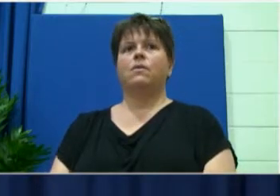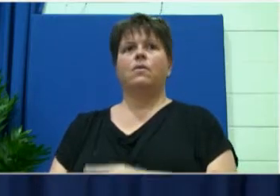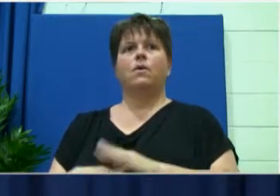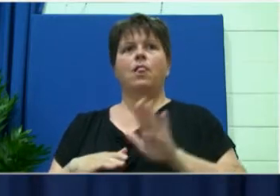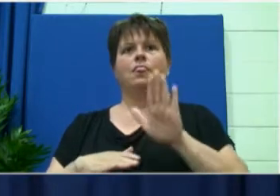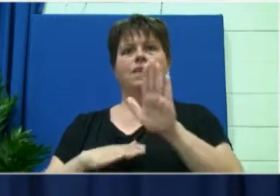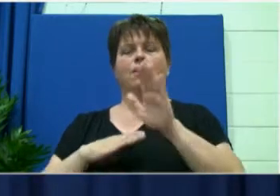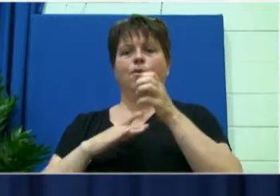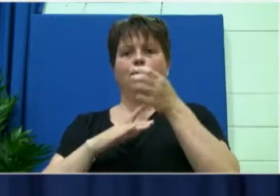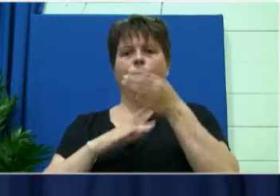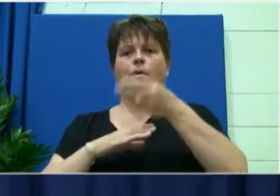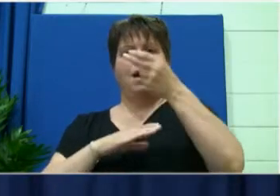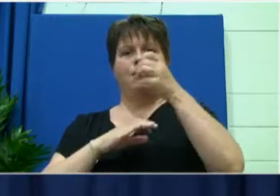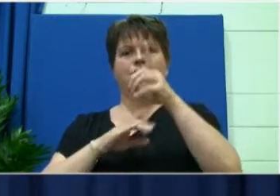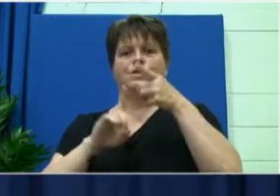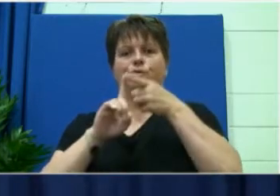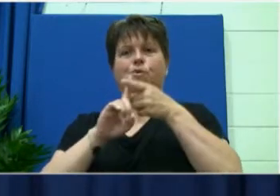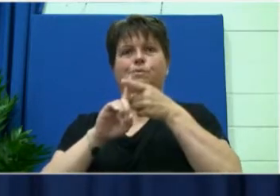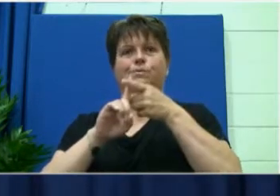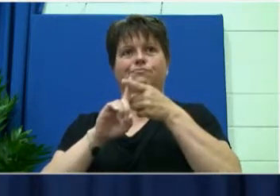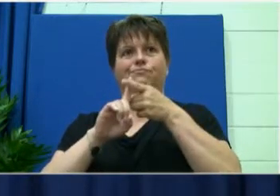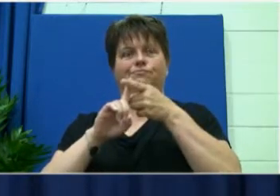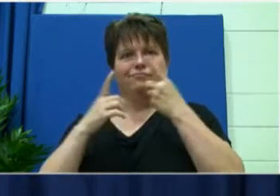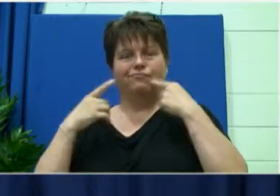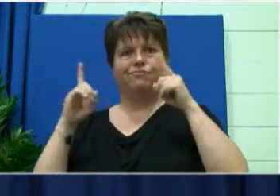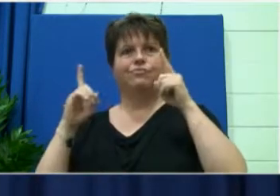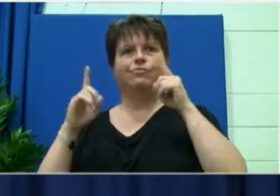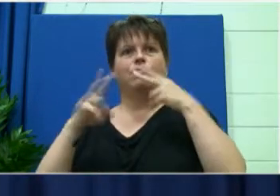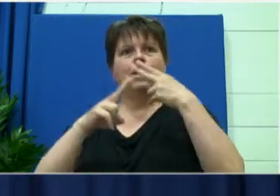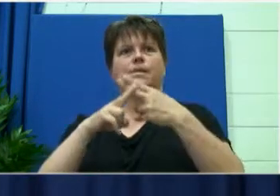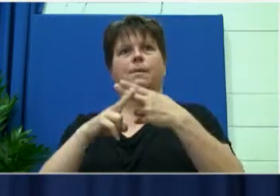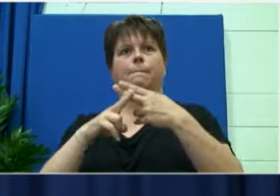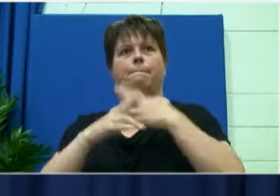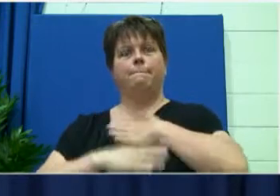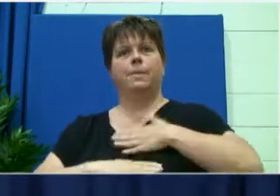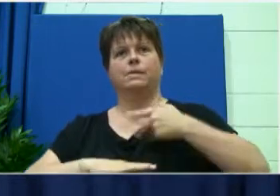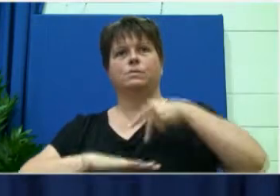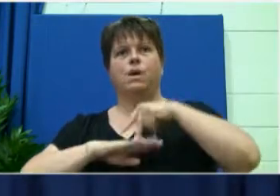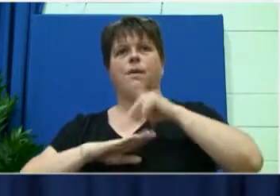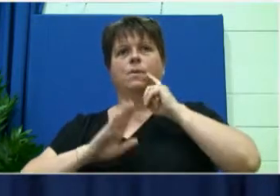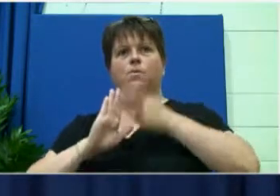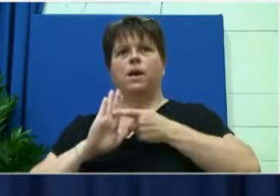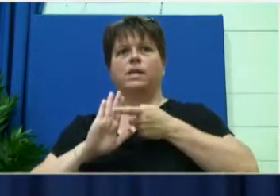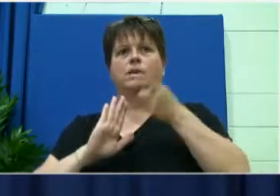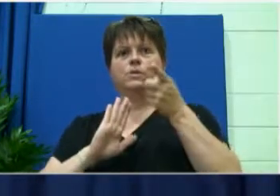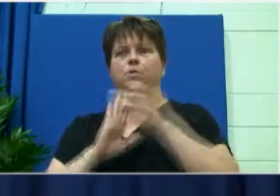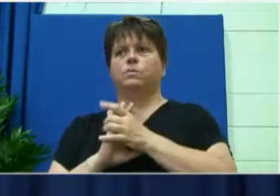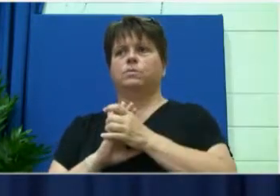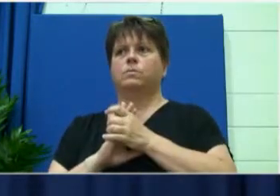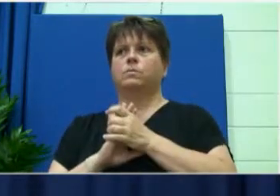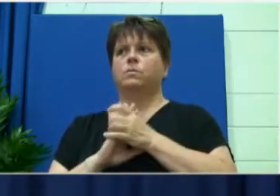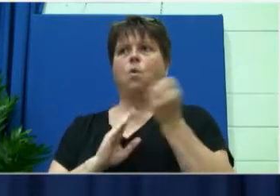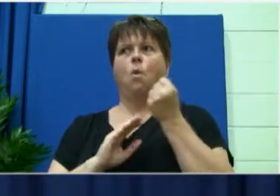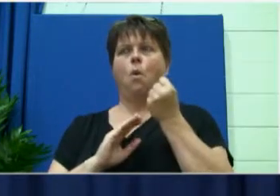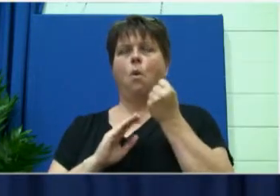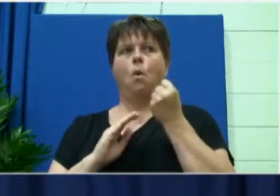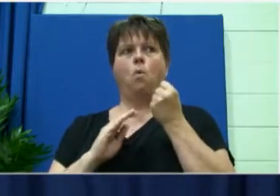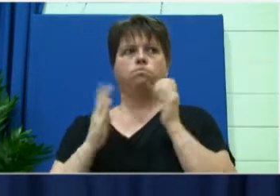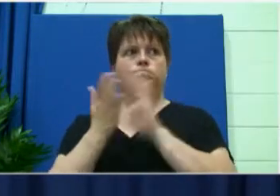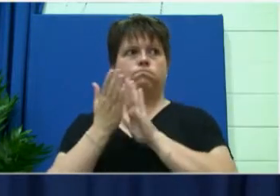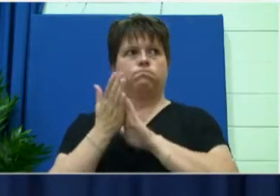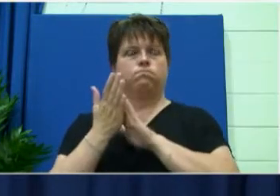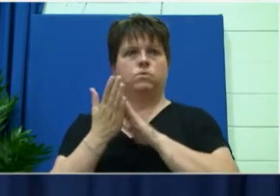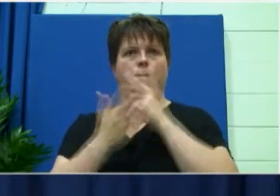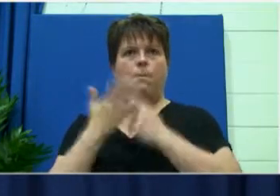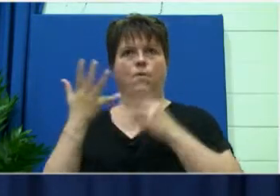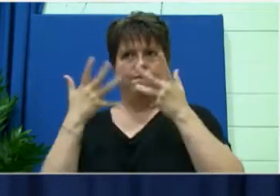their higher educational goals. When I announce your name, please rise to be recognized, and audience, please hold your applause until both